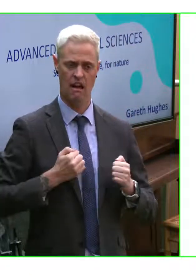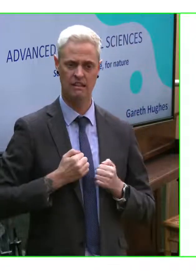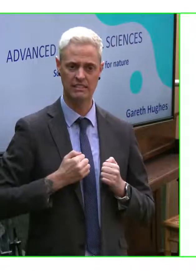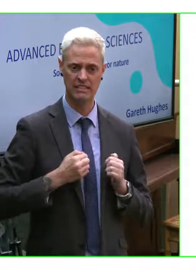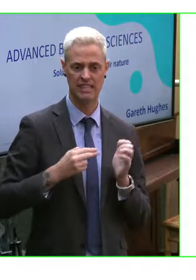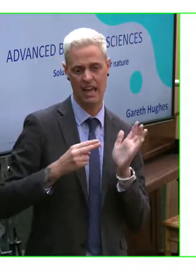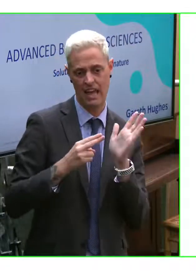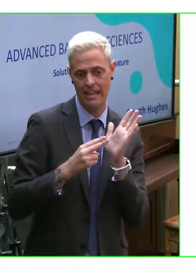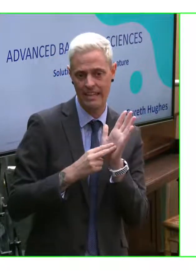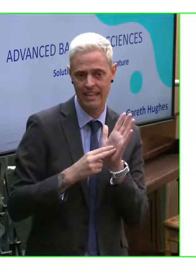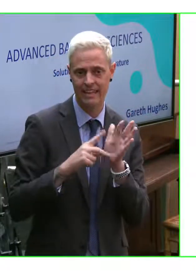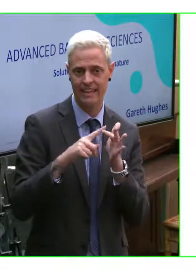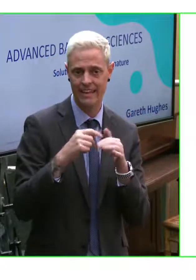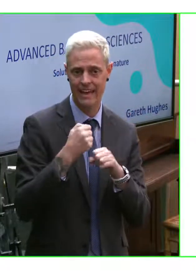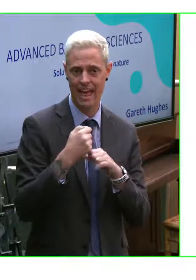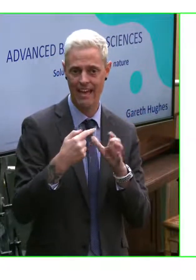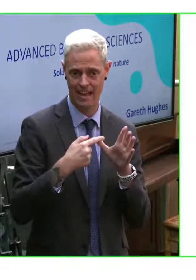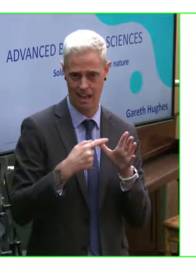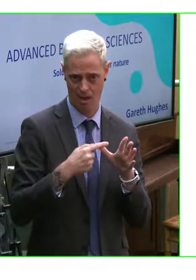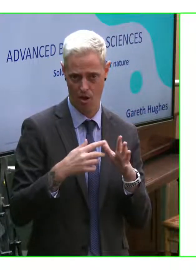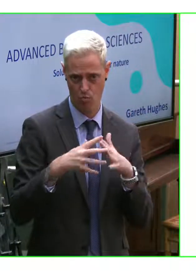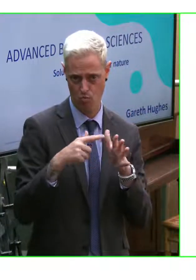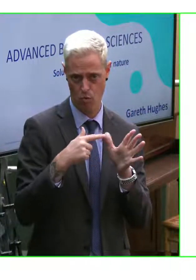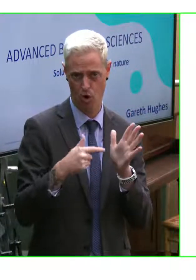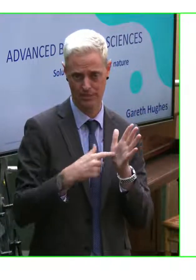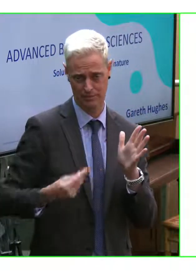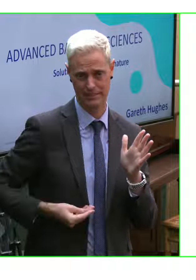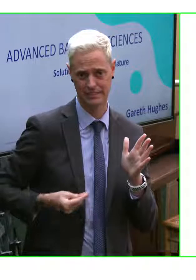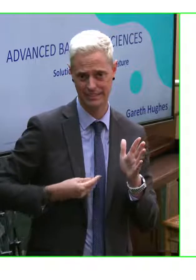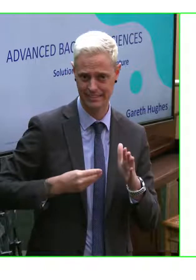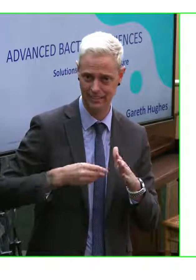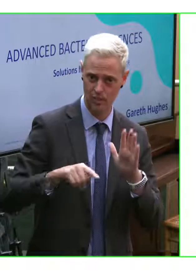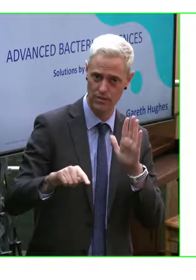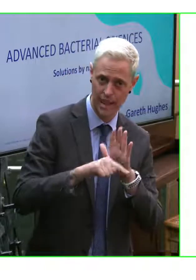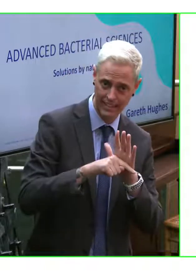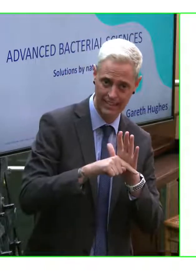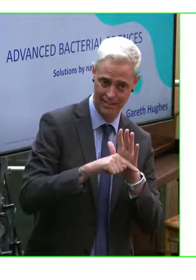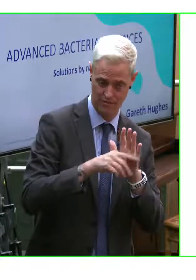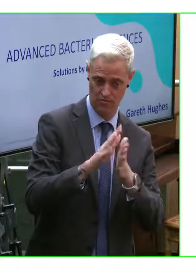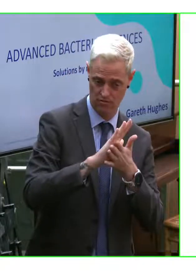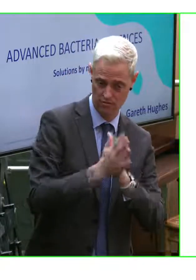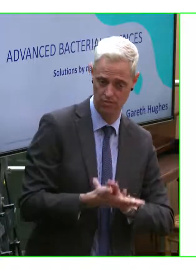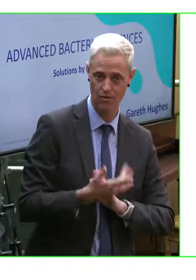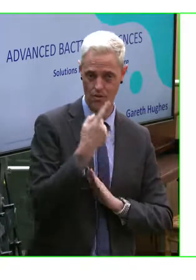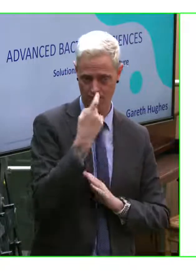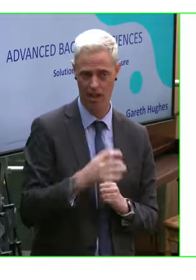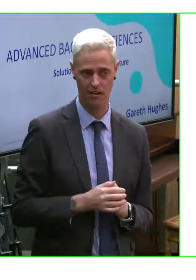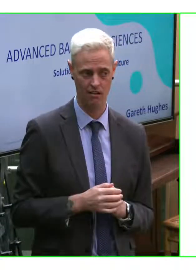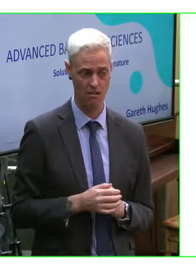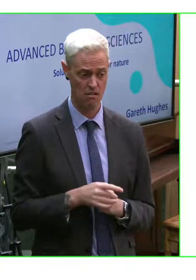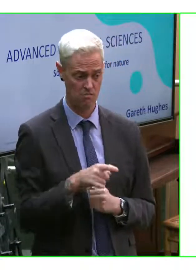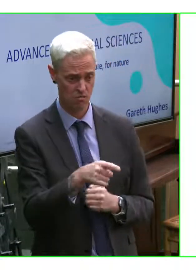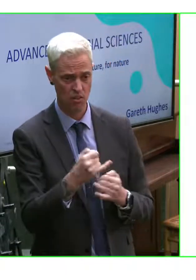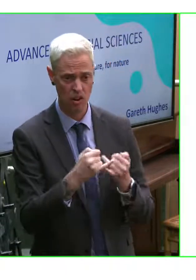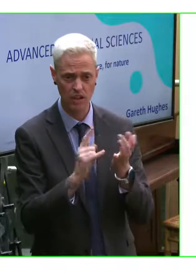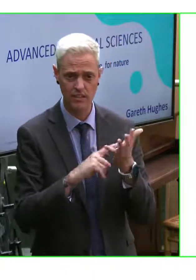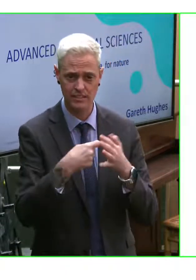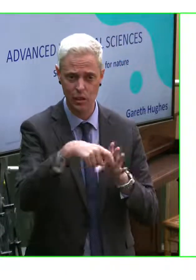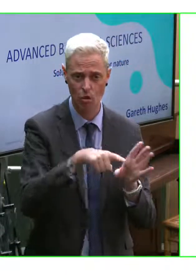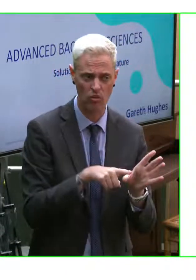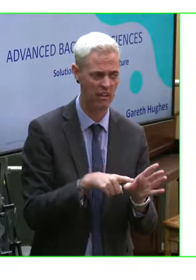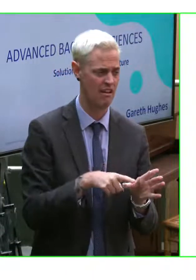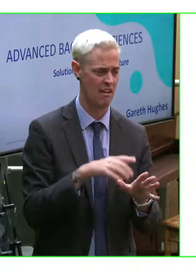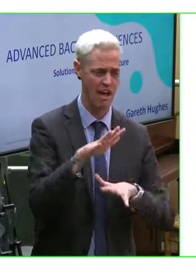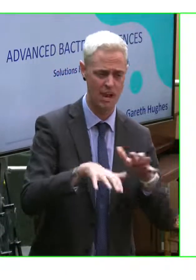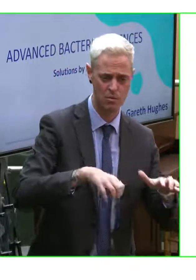opposed to megawatt. We can also treat natural products like slurry, animal waste, food